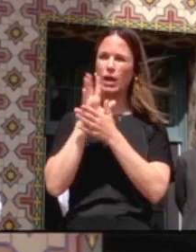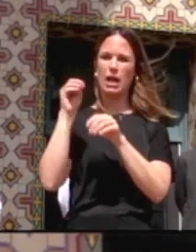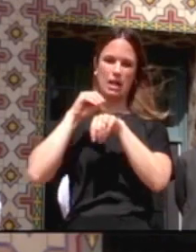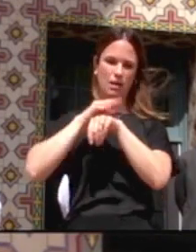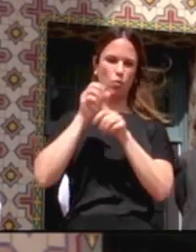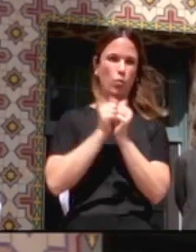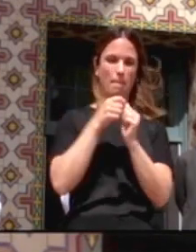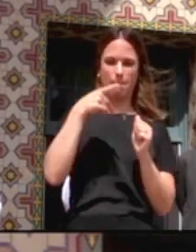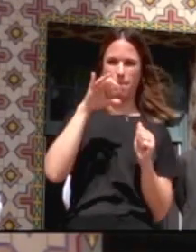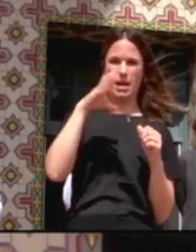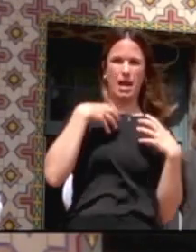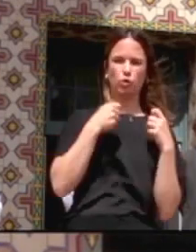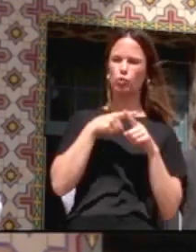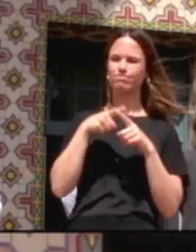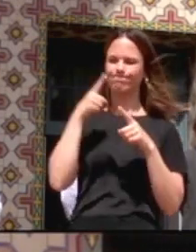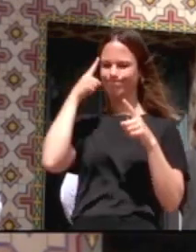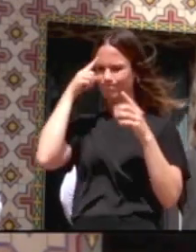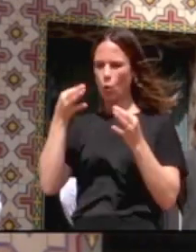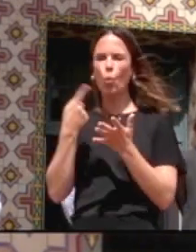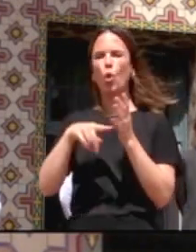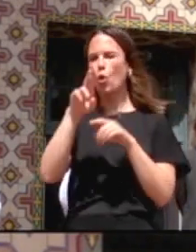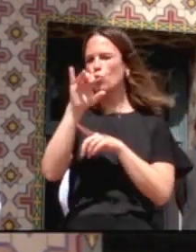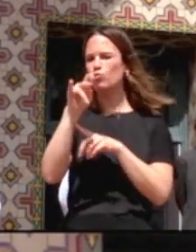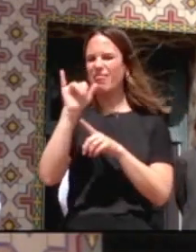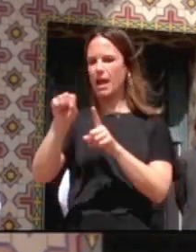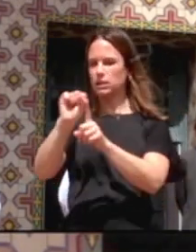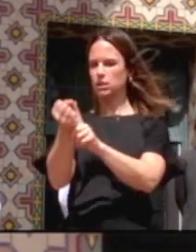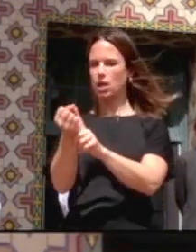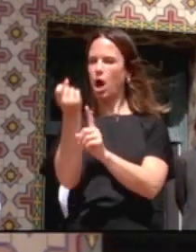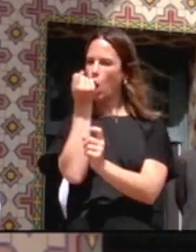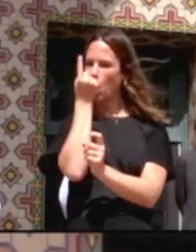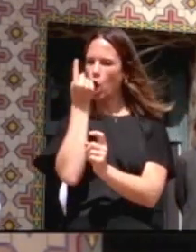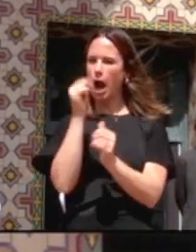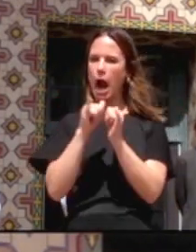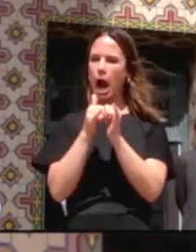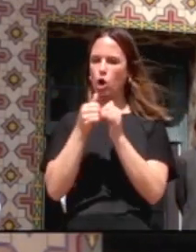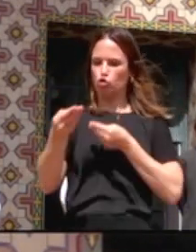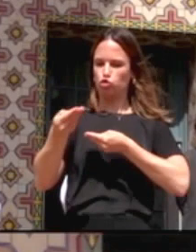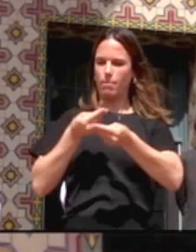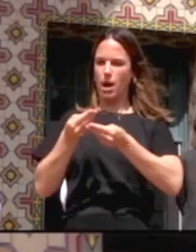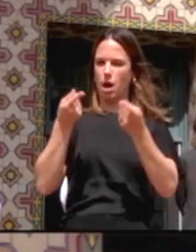health to determine what the risk is in that particular setting, understanding the way transmission occurs.